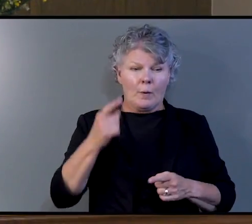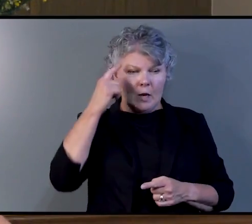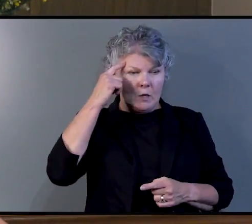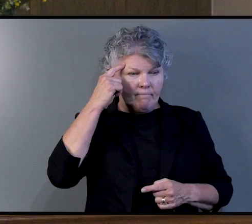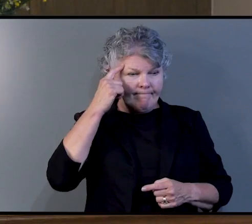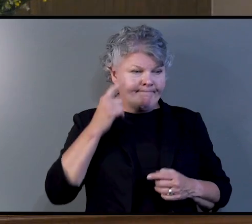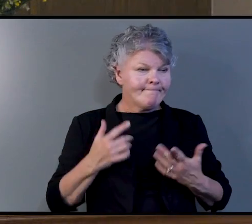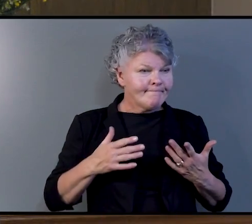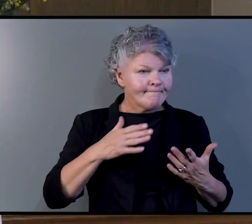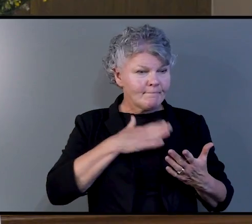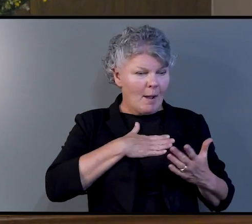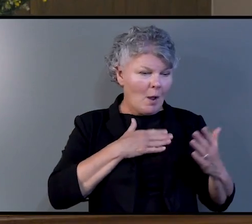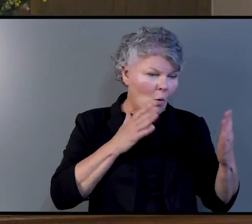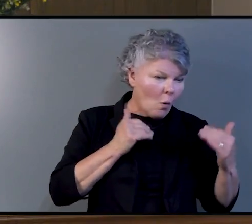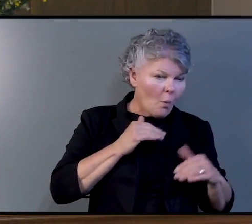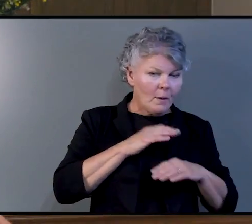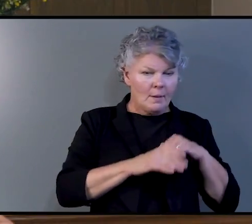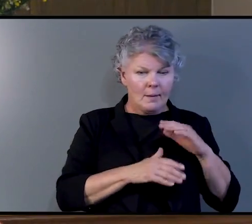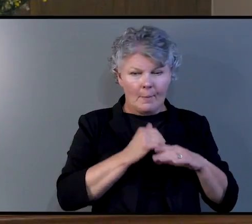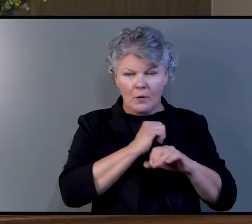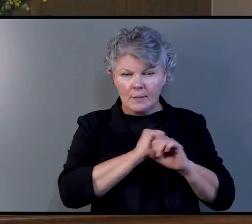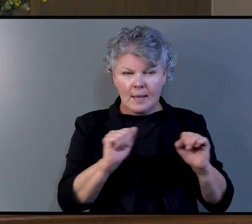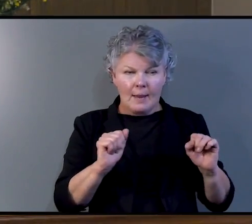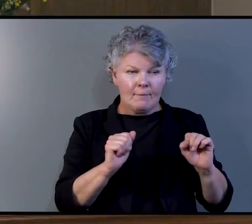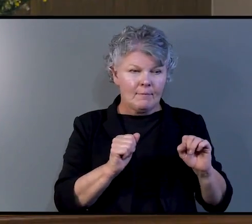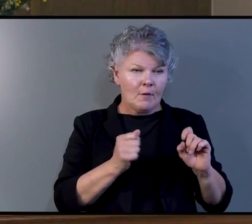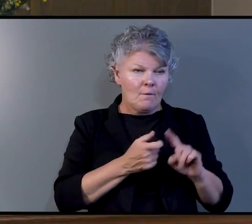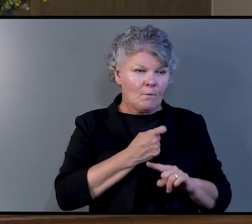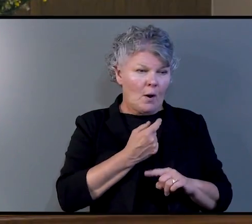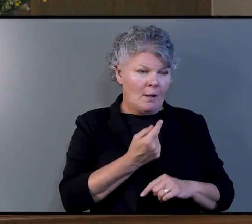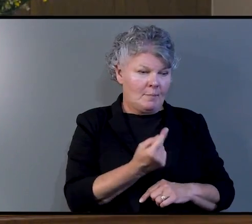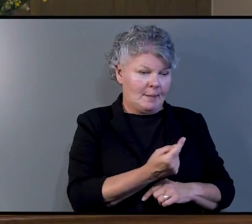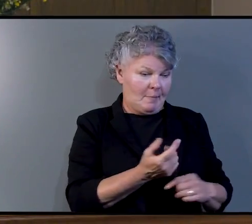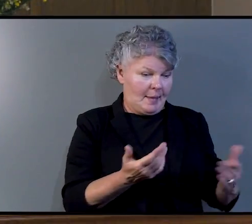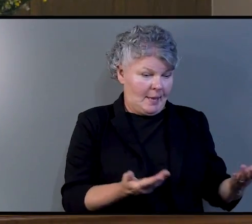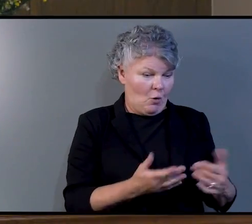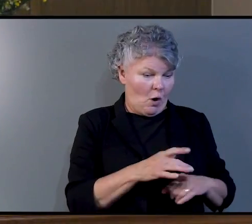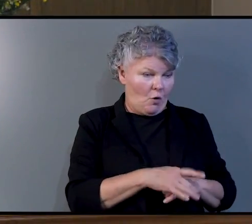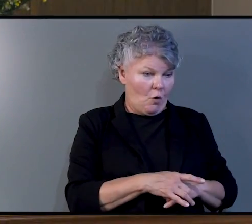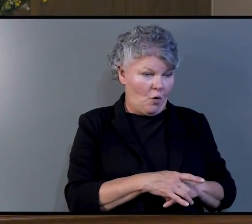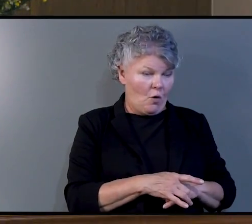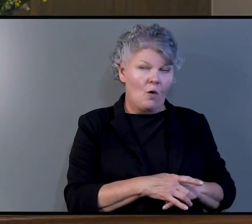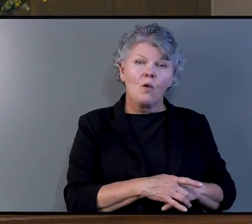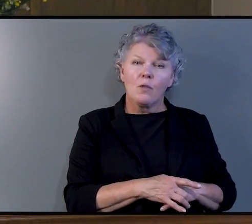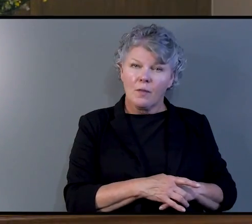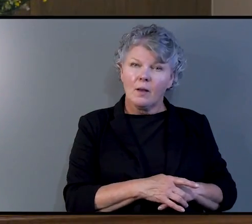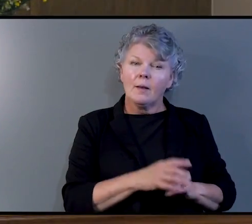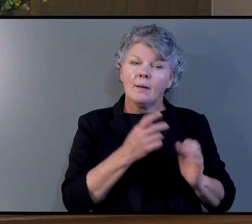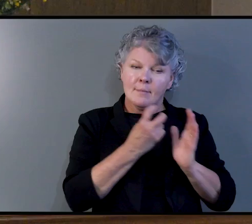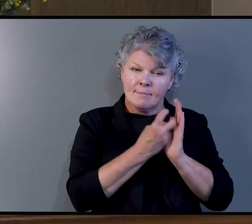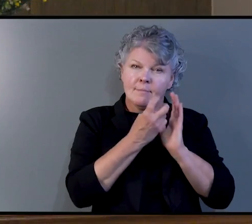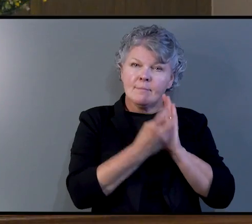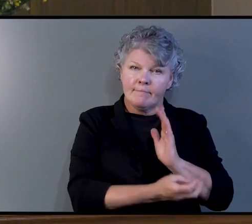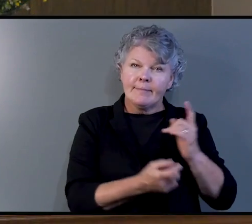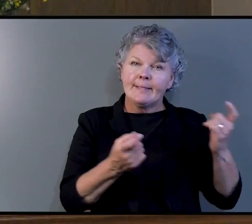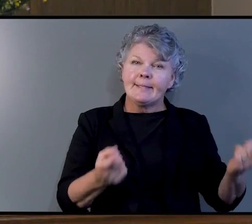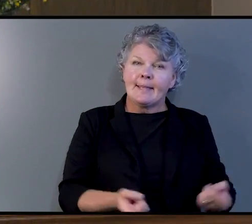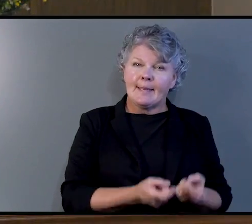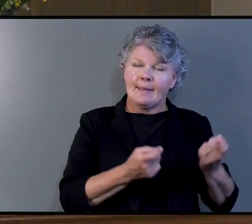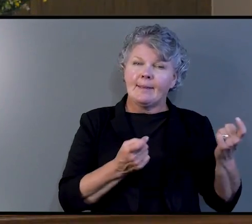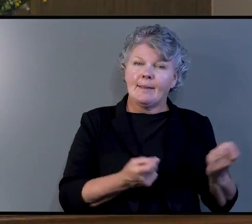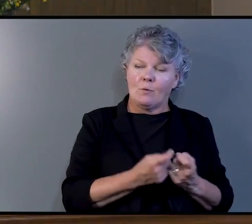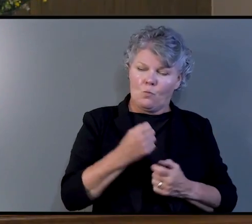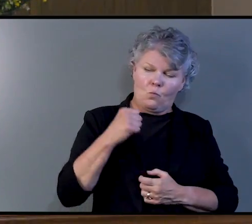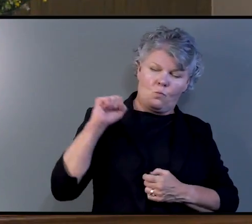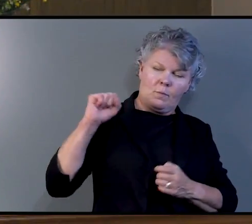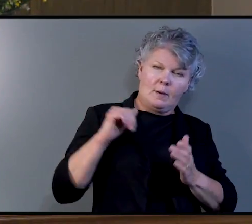thinking our hope or comfort or salvation comes from something else, we are falling into the age-old cycle of sin and